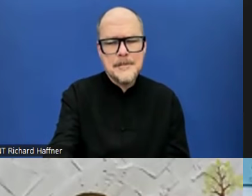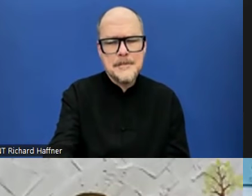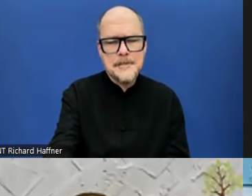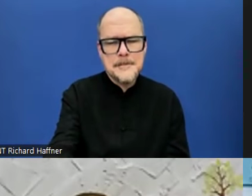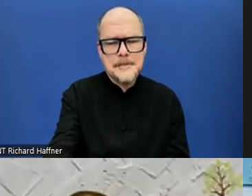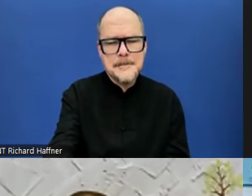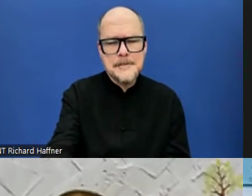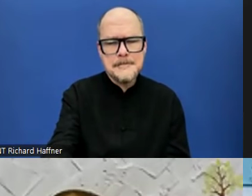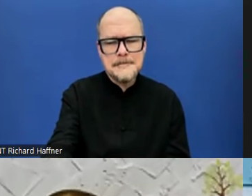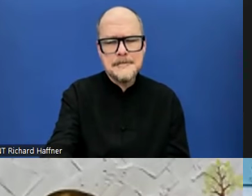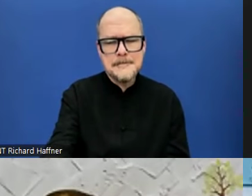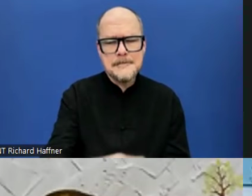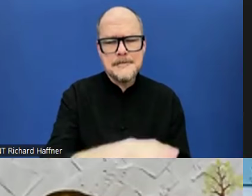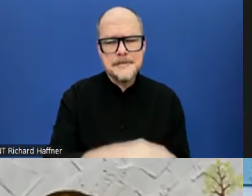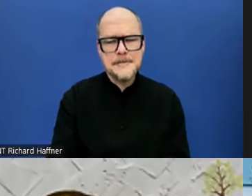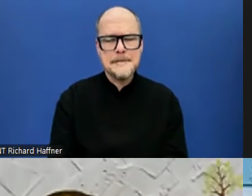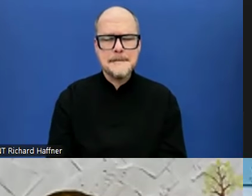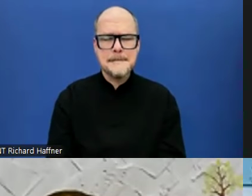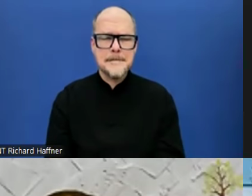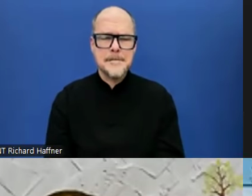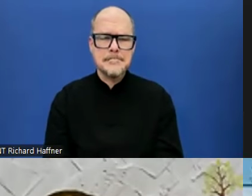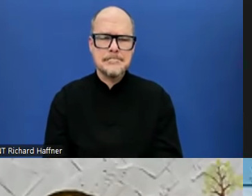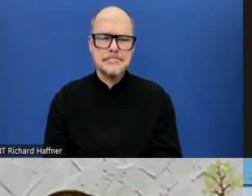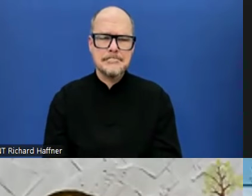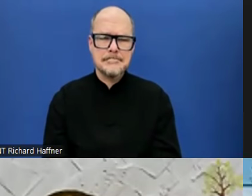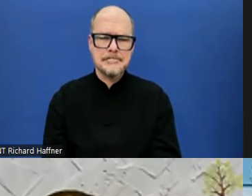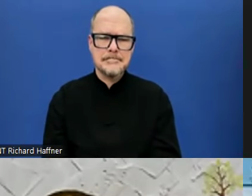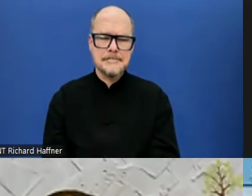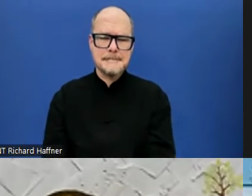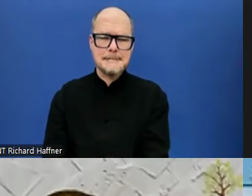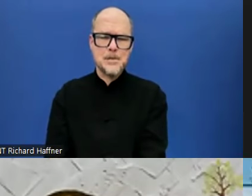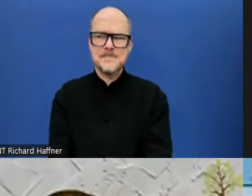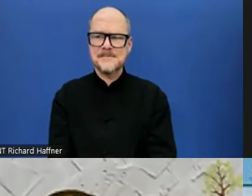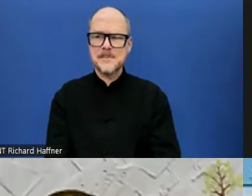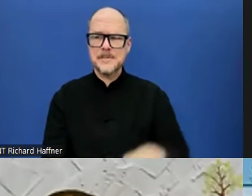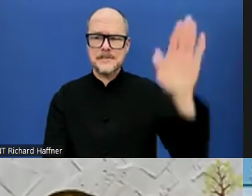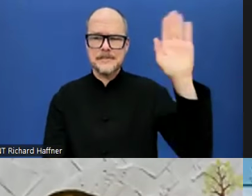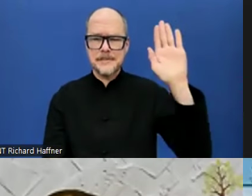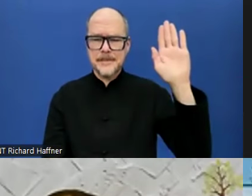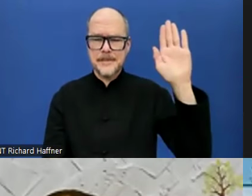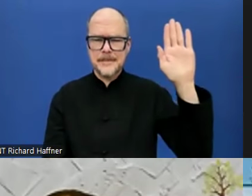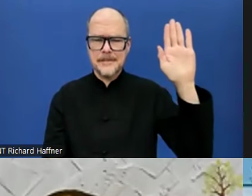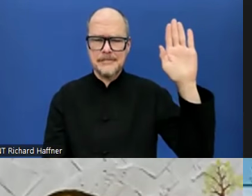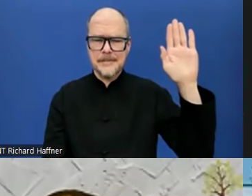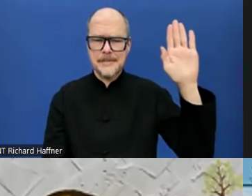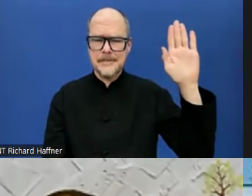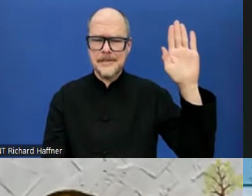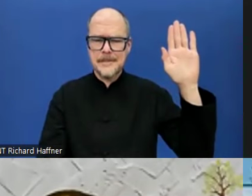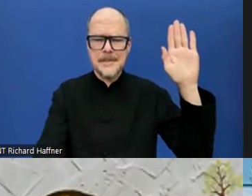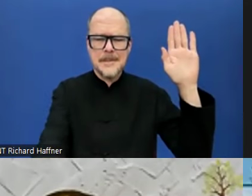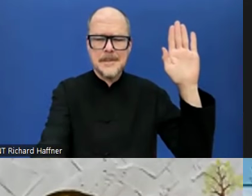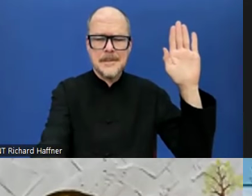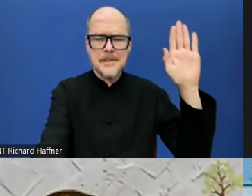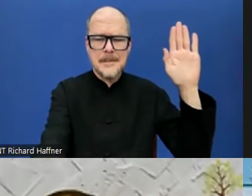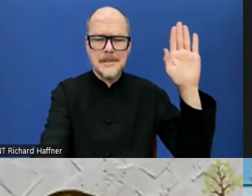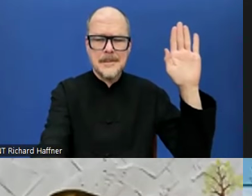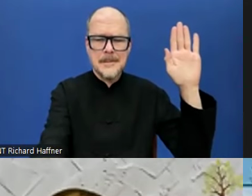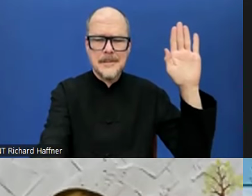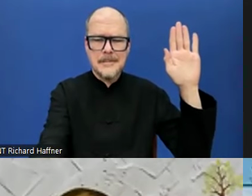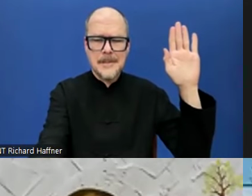preocupaciones? Están excluyendo a la comunidad que se supone que debe de servir. Y eso